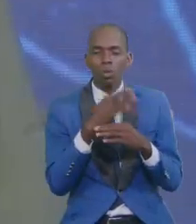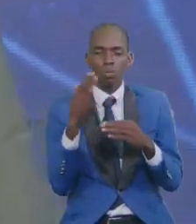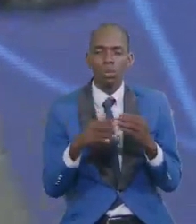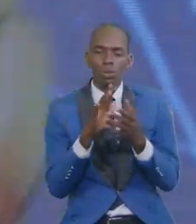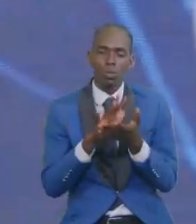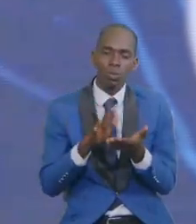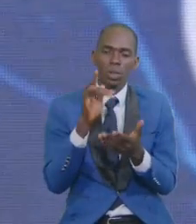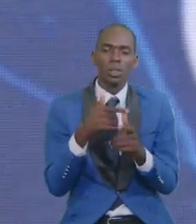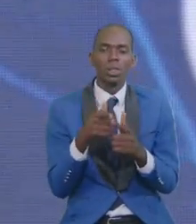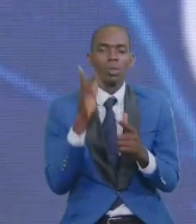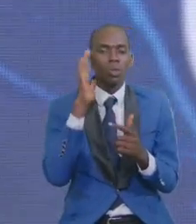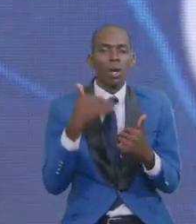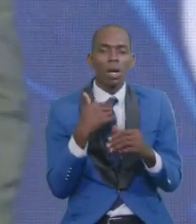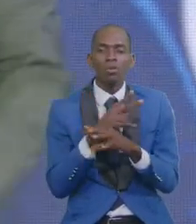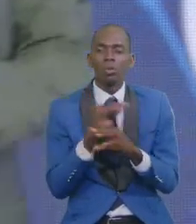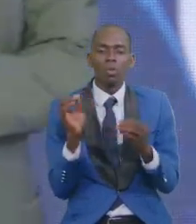the Lord.